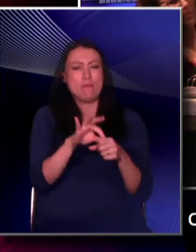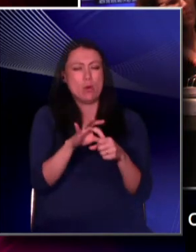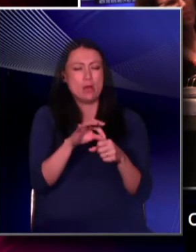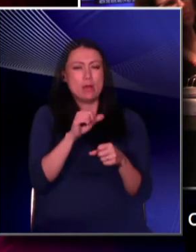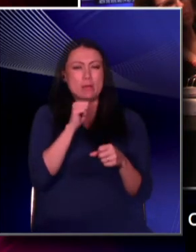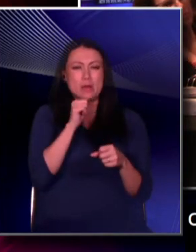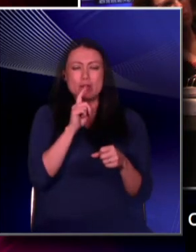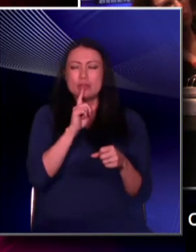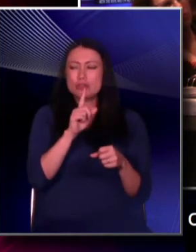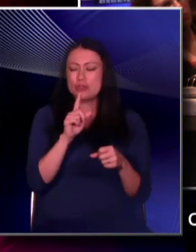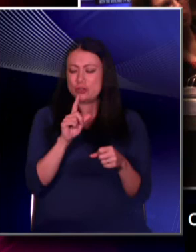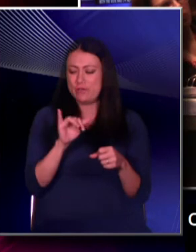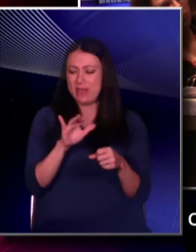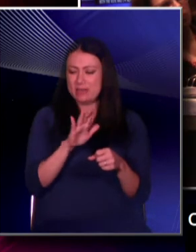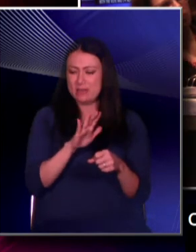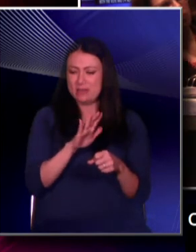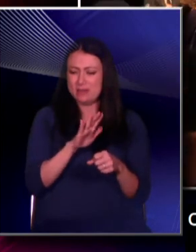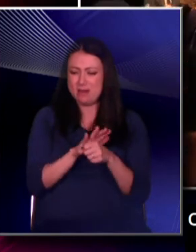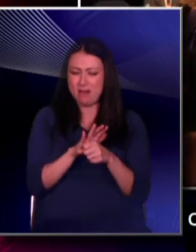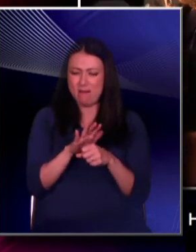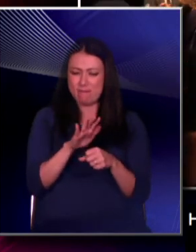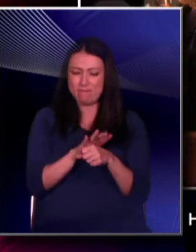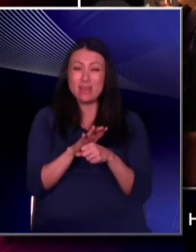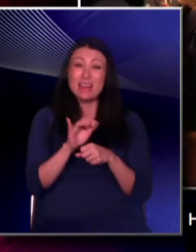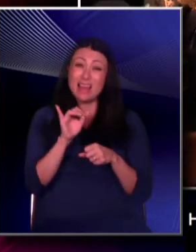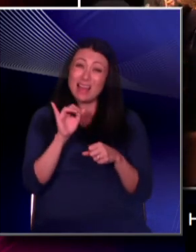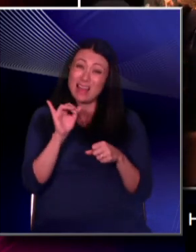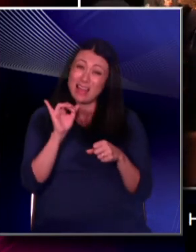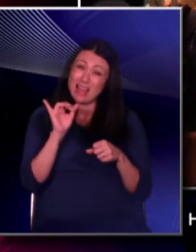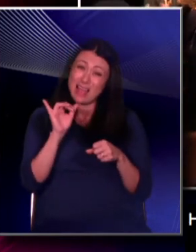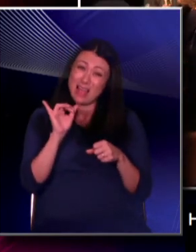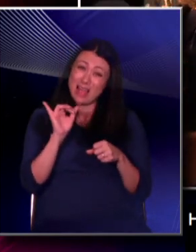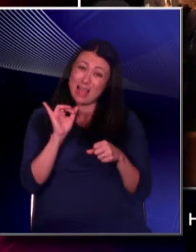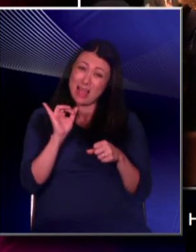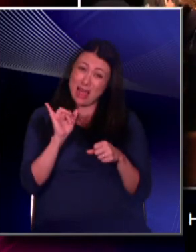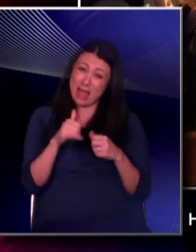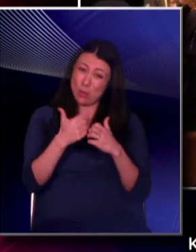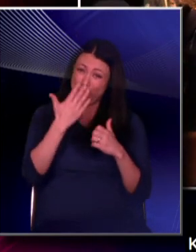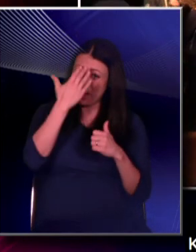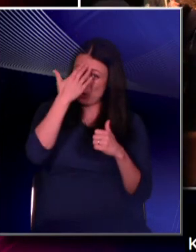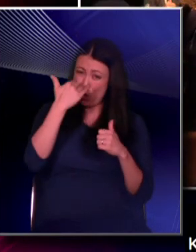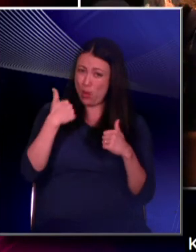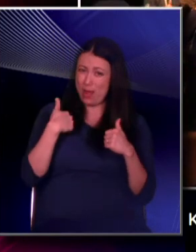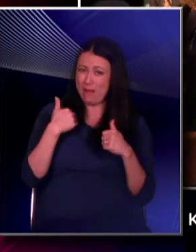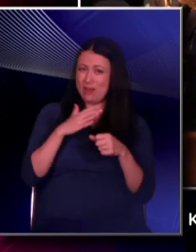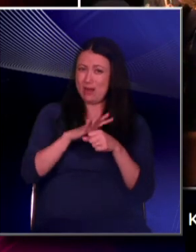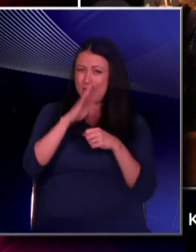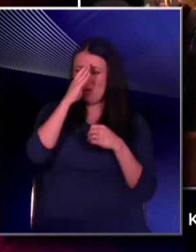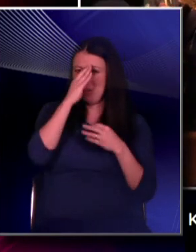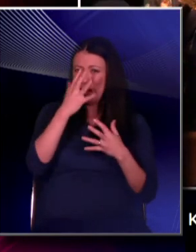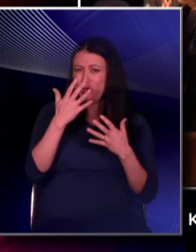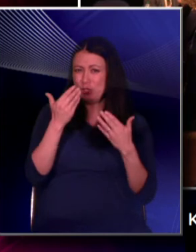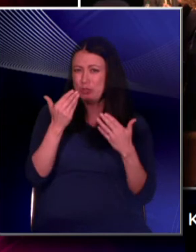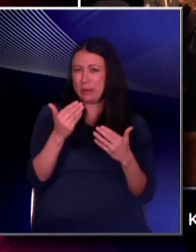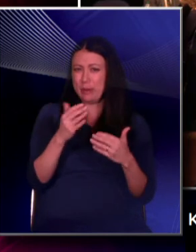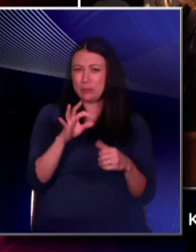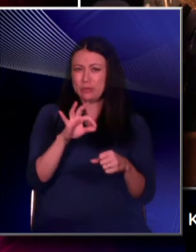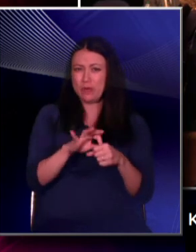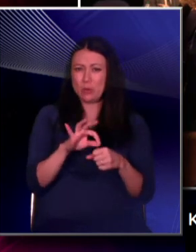How sufficient is the information, and how will I know that I have enough information to be able to vote on